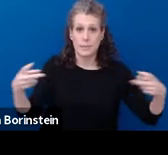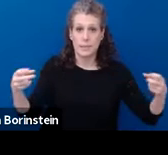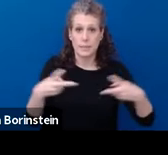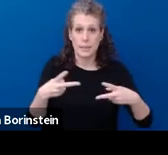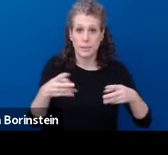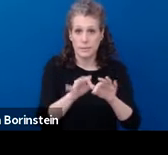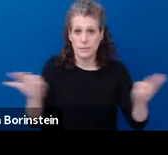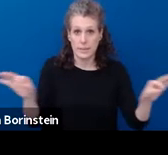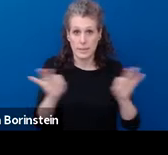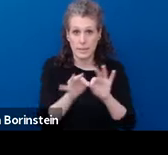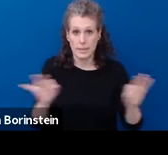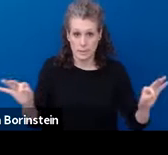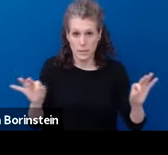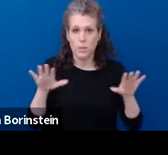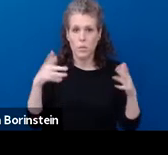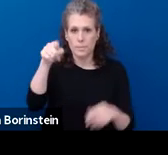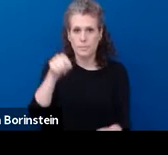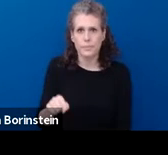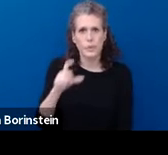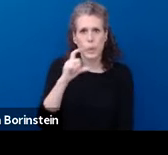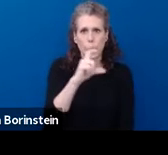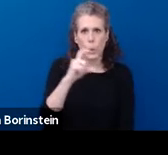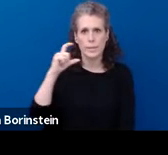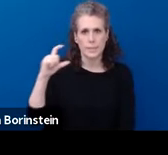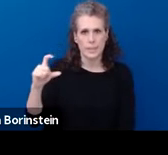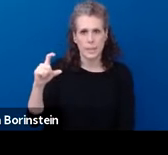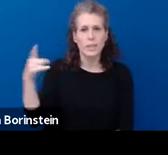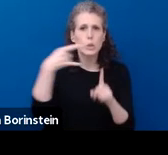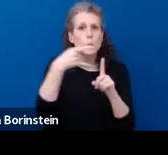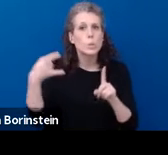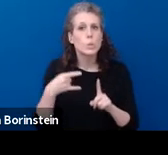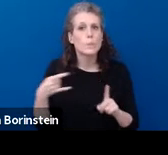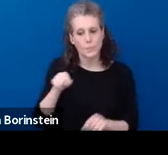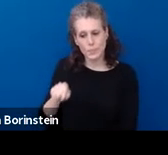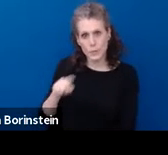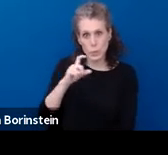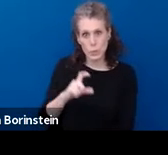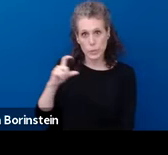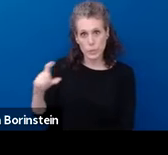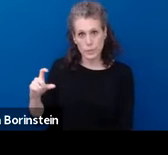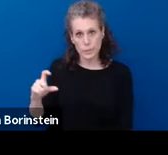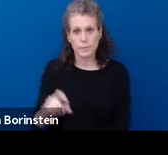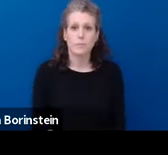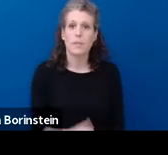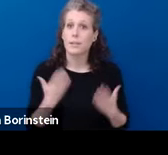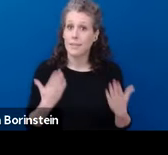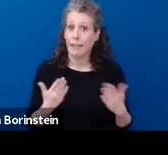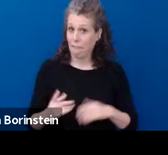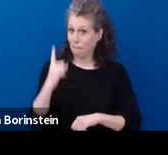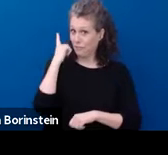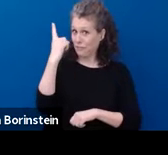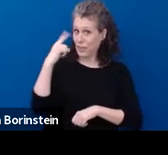find in the closed captions functionality in Zoom. We also have, for the first time, we are trying to